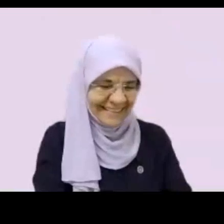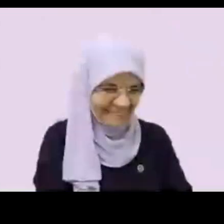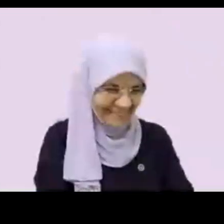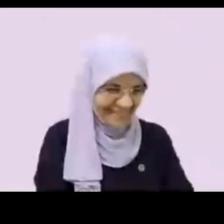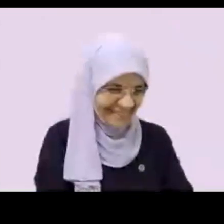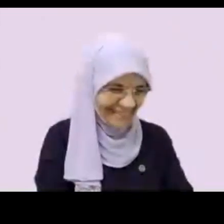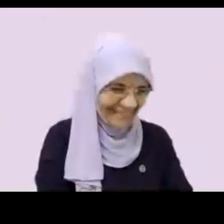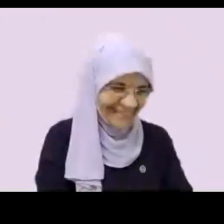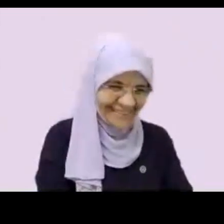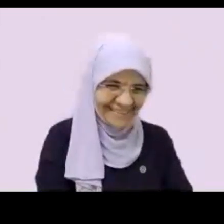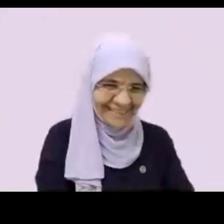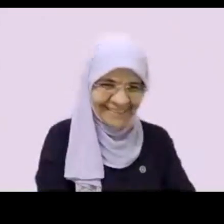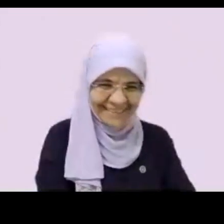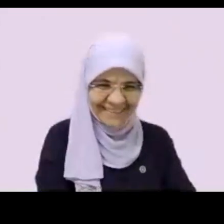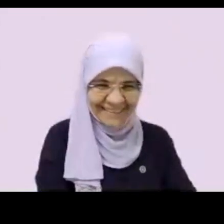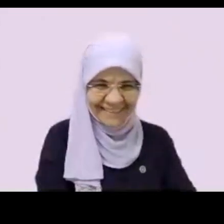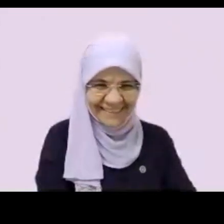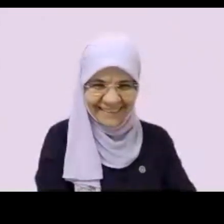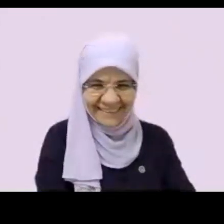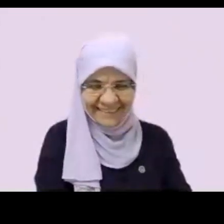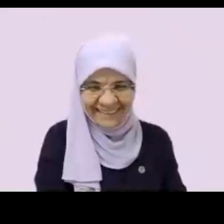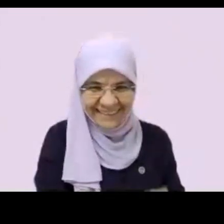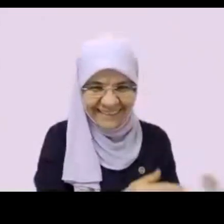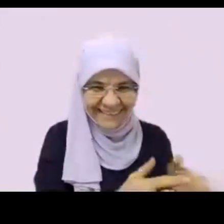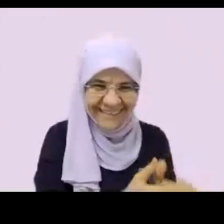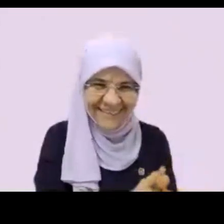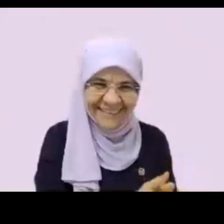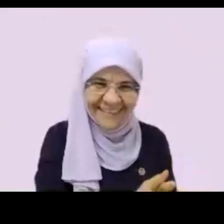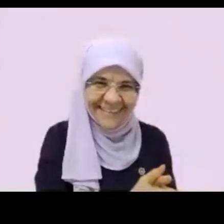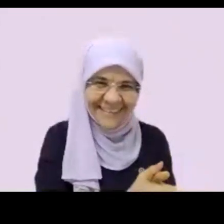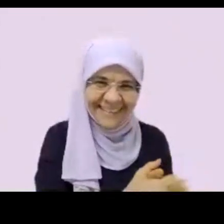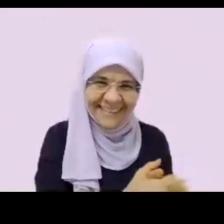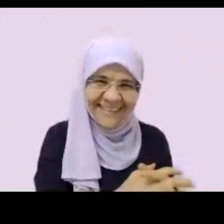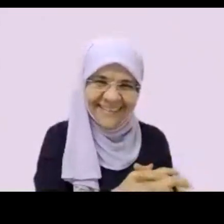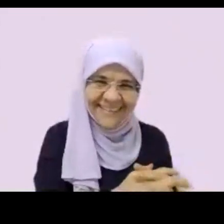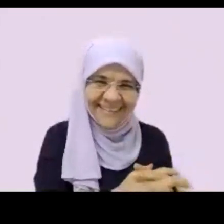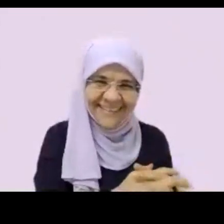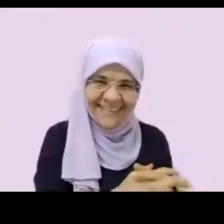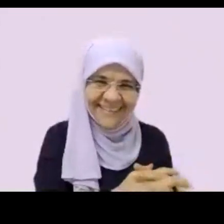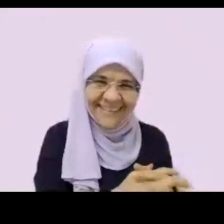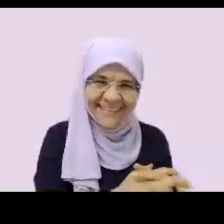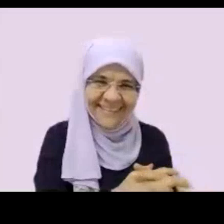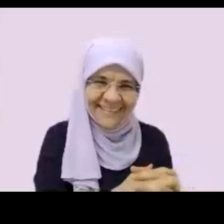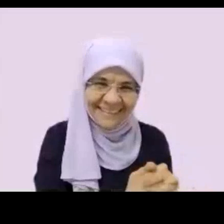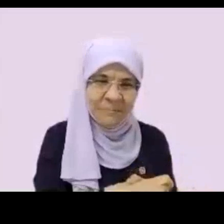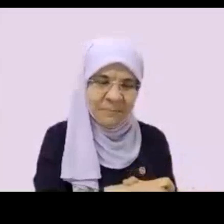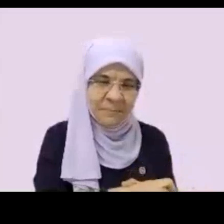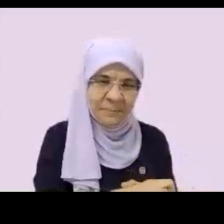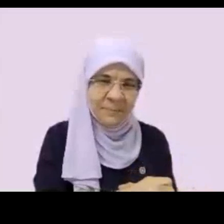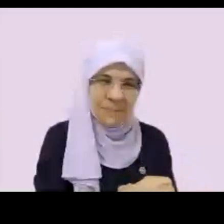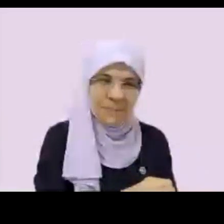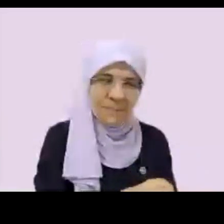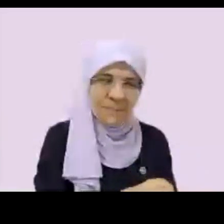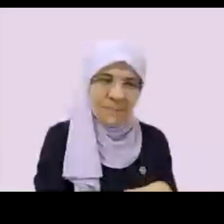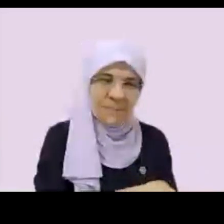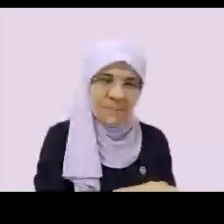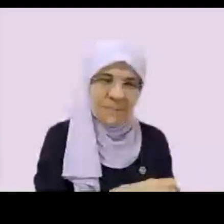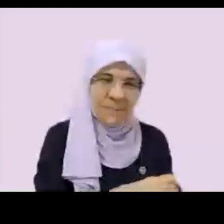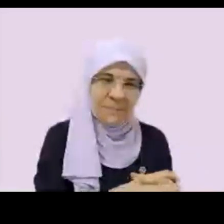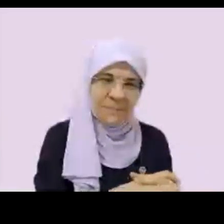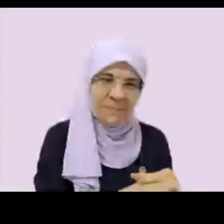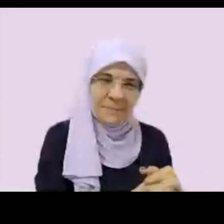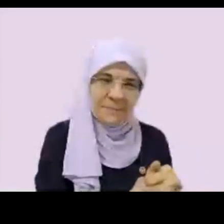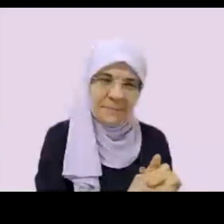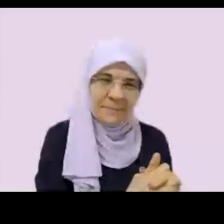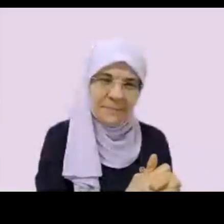start to try to have a group which is diverse and try to help. I think if in a situation where there